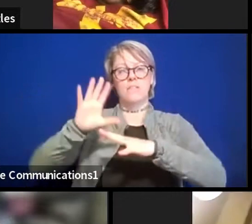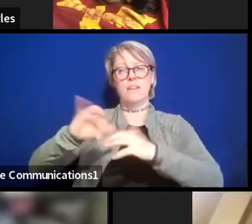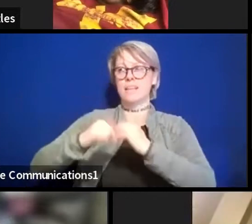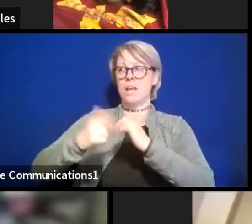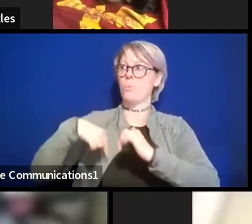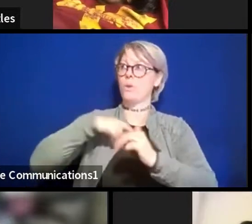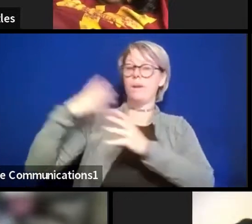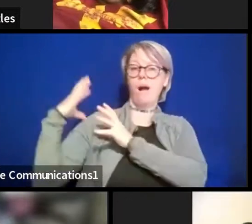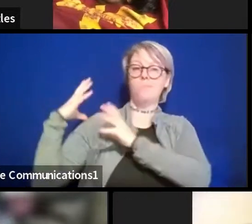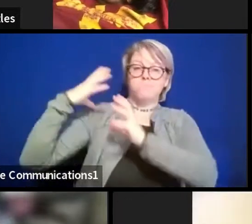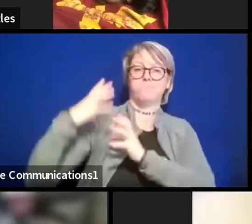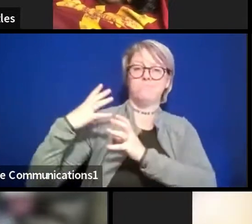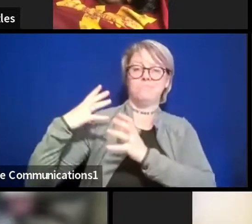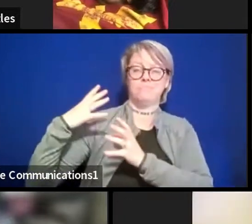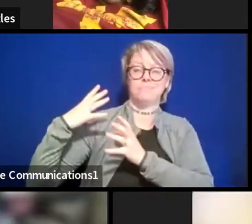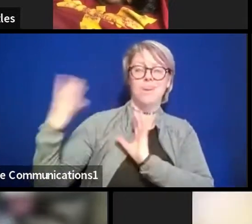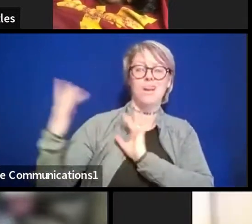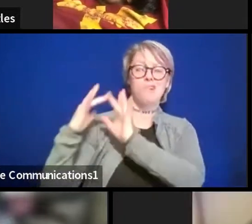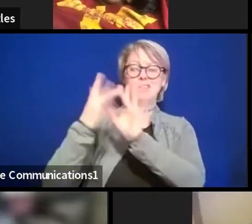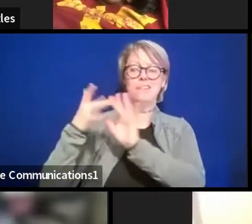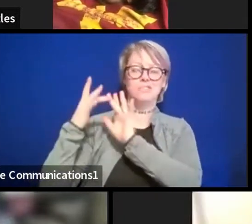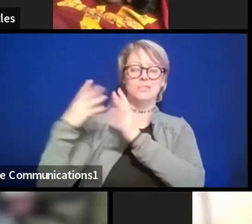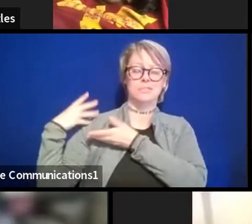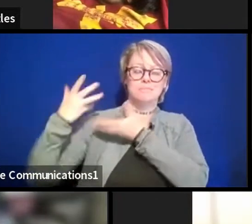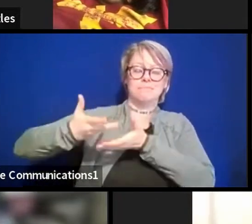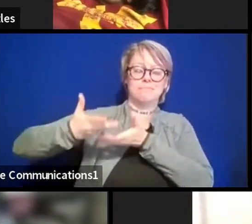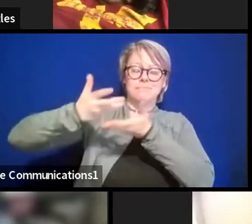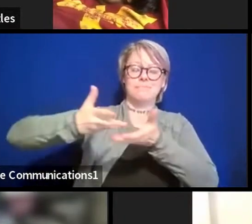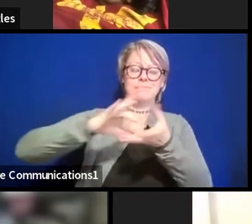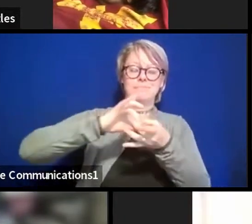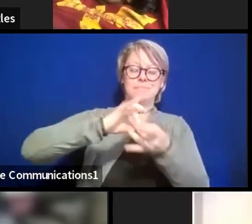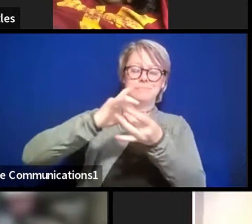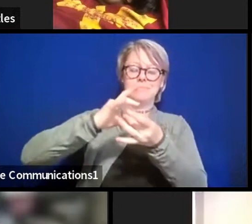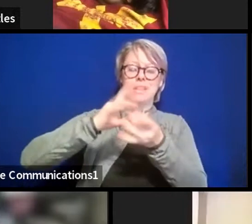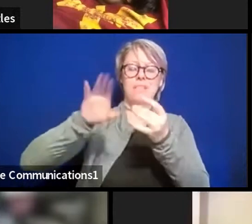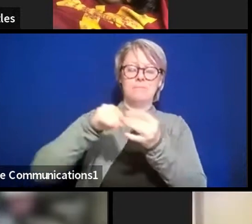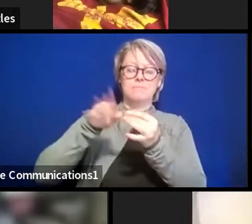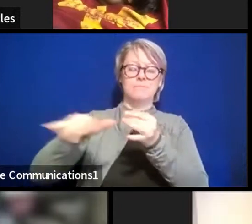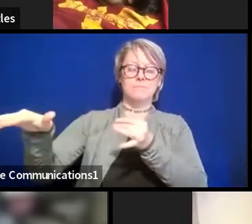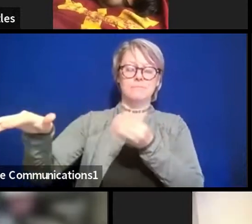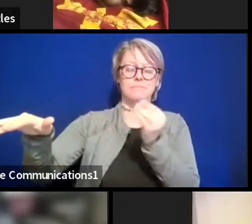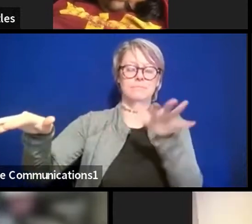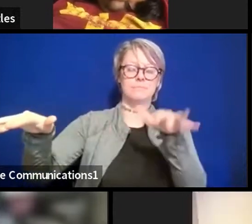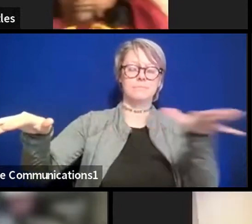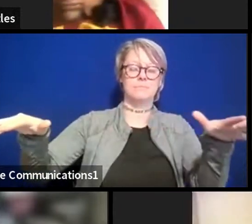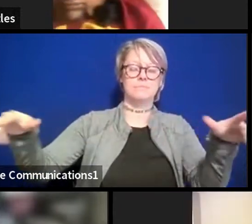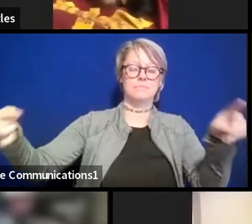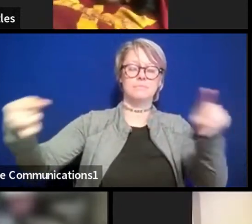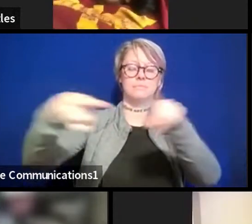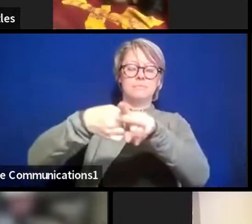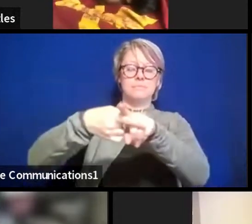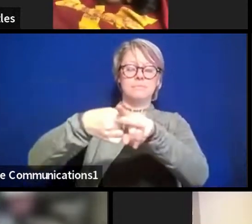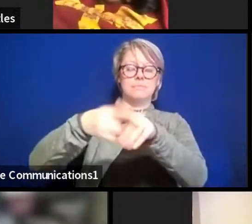that we've known with us, and they connect us to each other, and they connect us to the